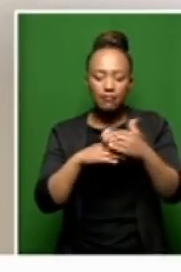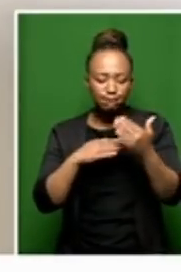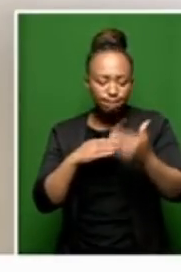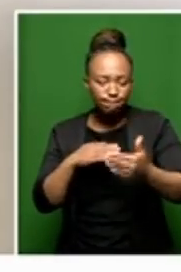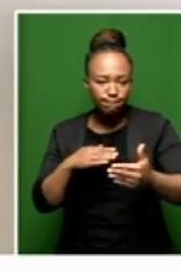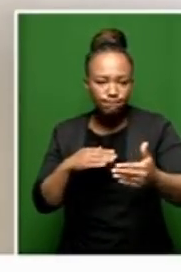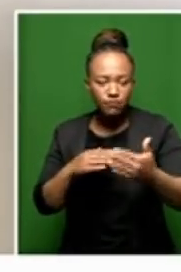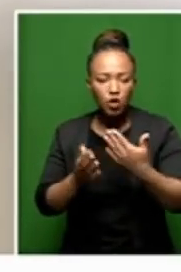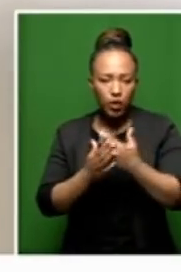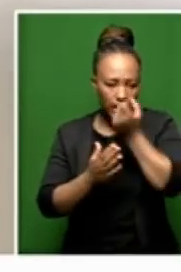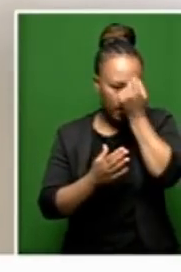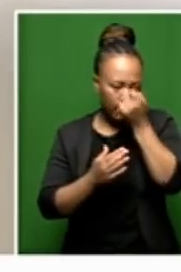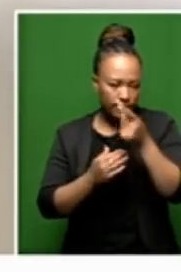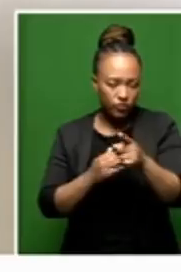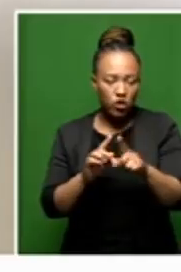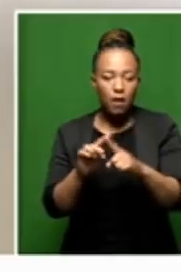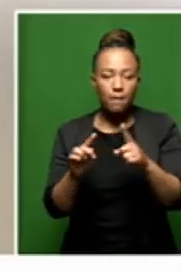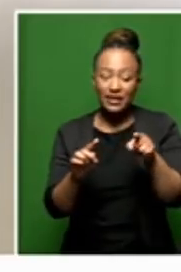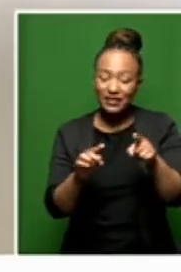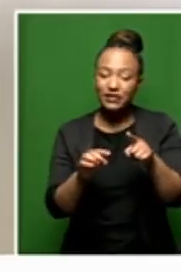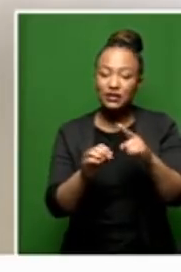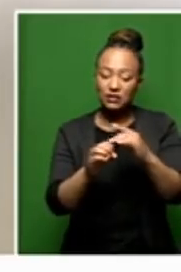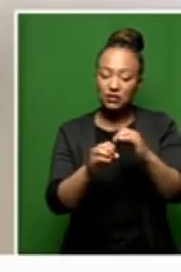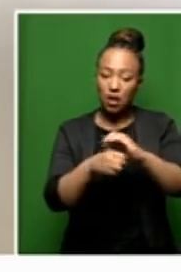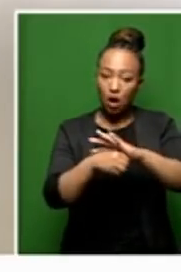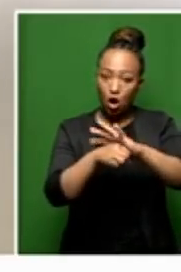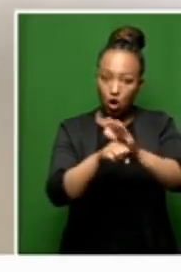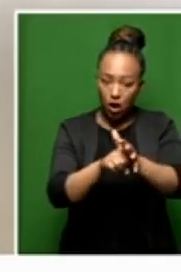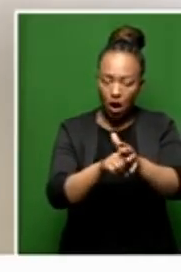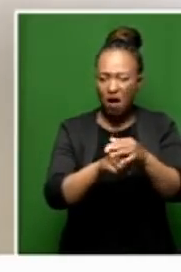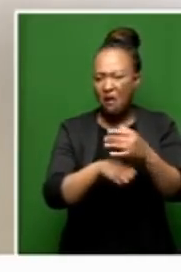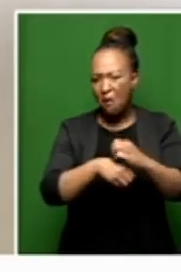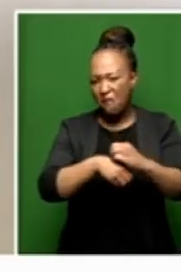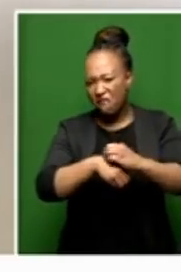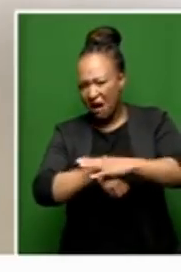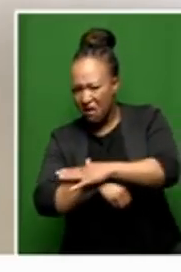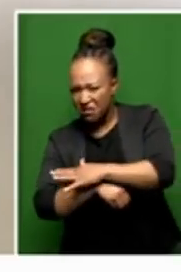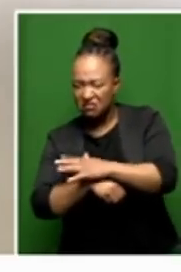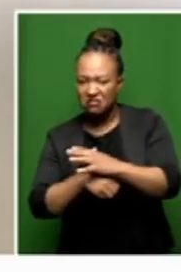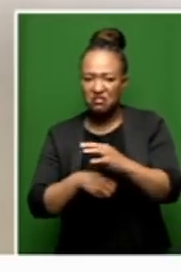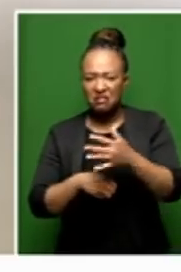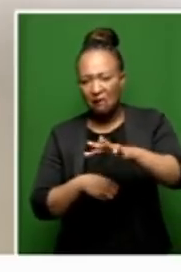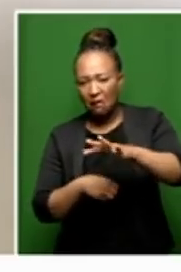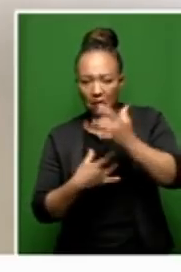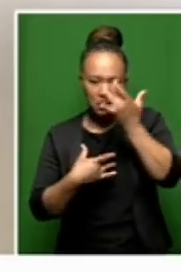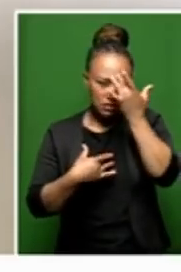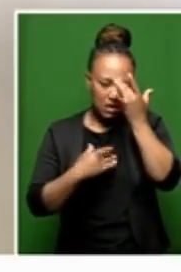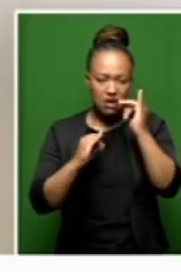But usually and generally, the viruses tend to become milder. And when I say about